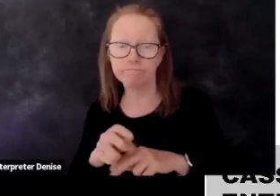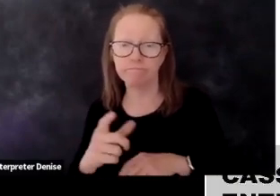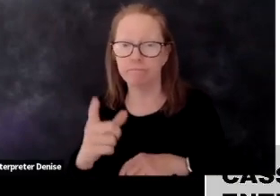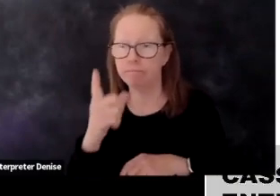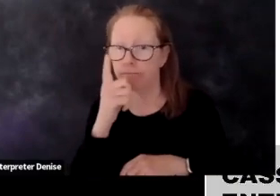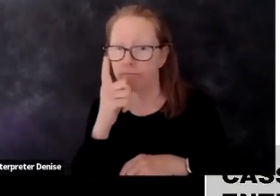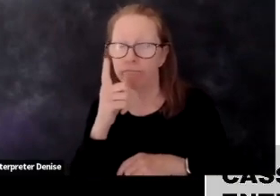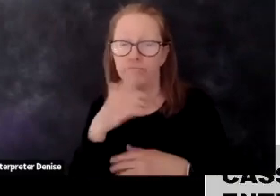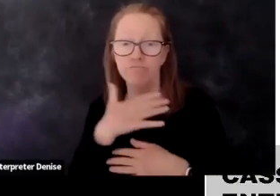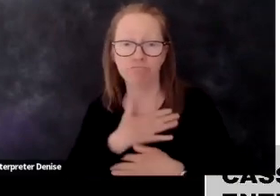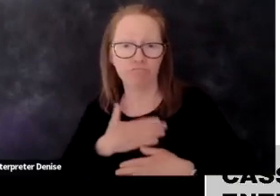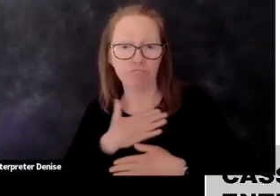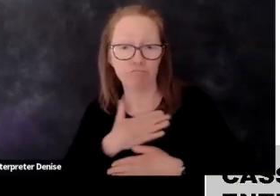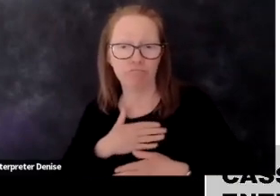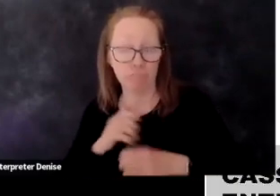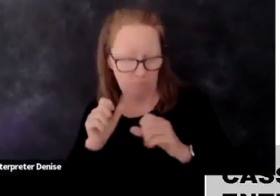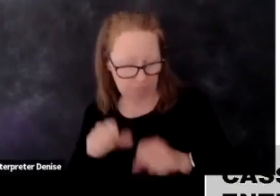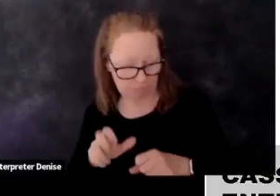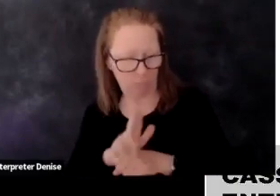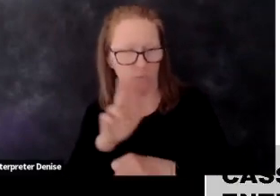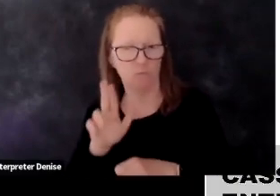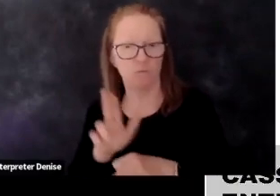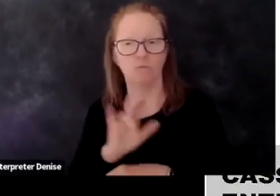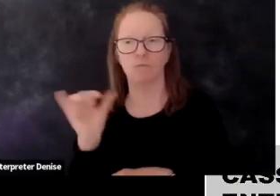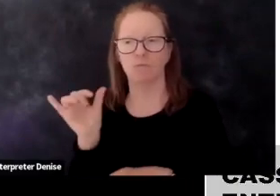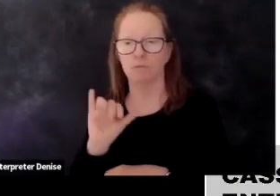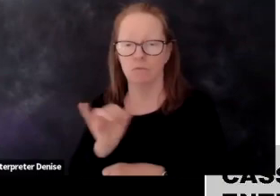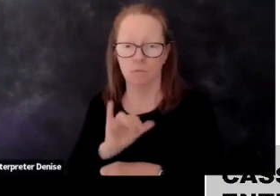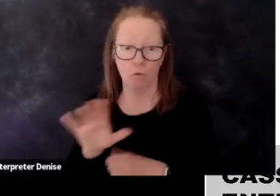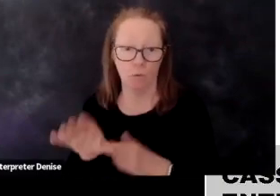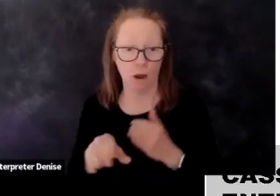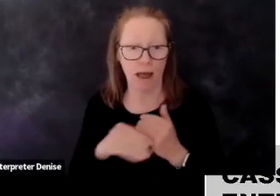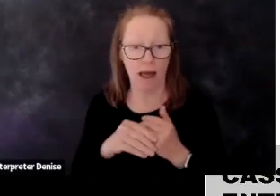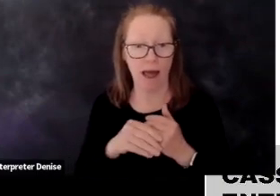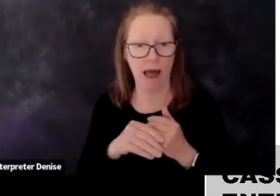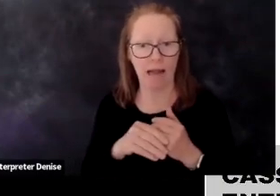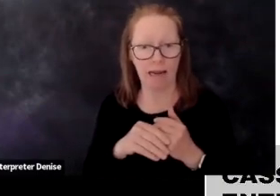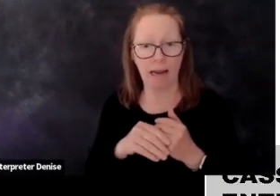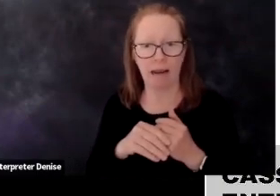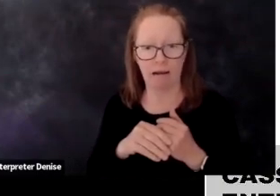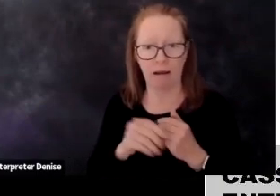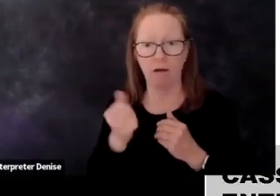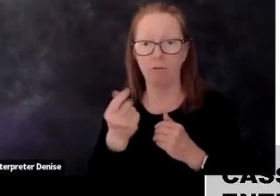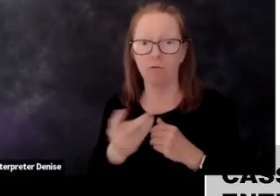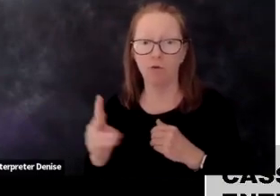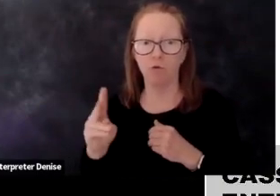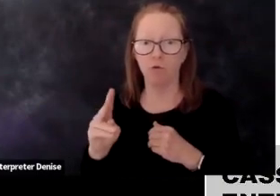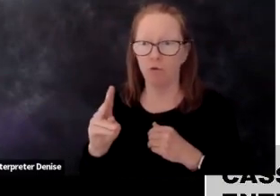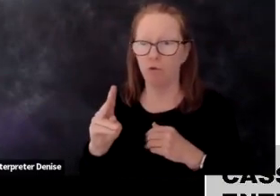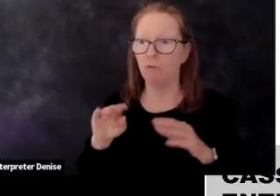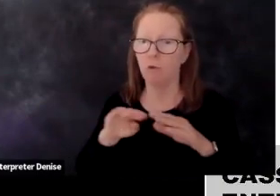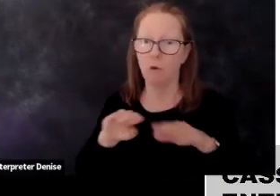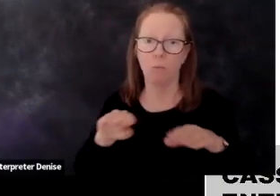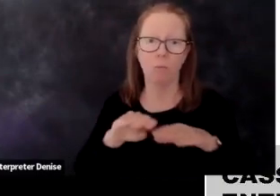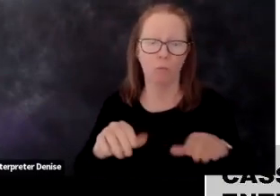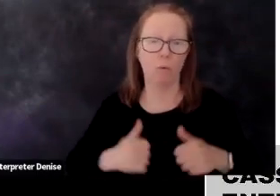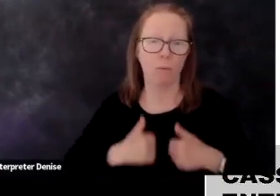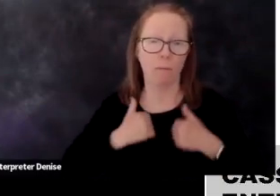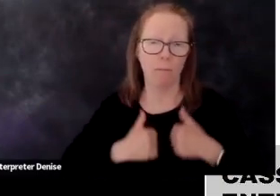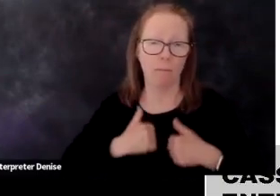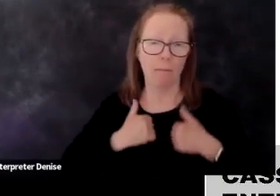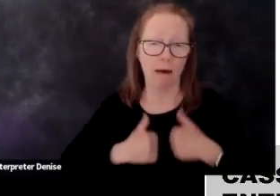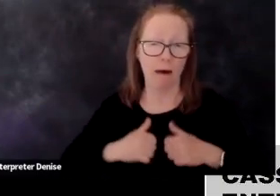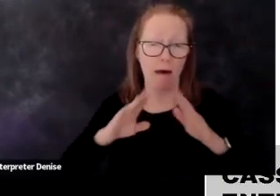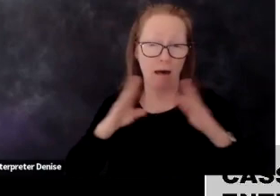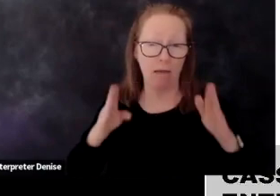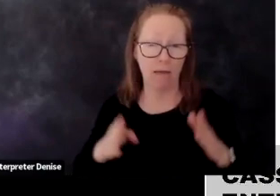We're adding down at the bottom, number 3, a couple awnings on the pool bathhouse. And those are being done